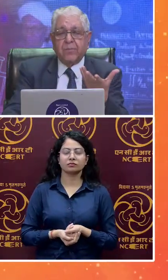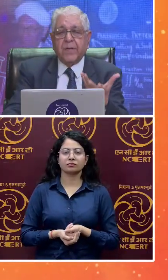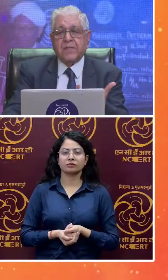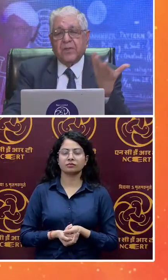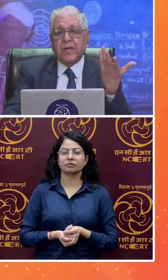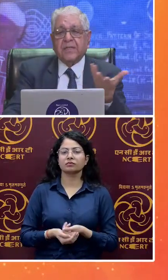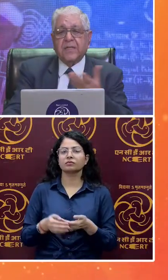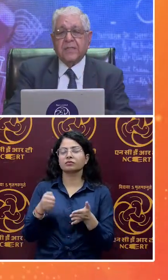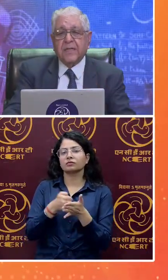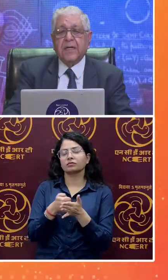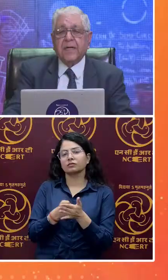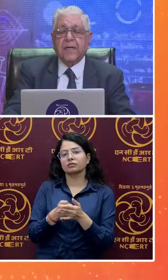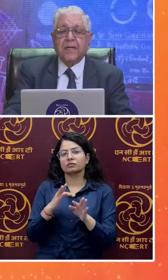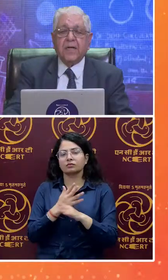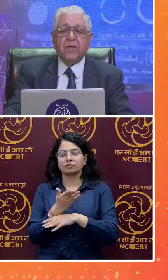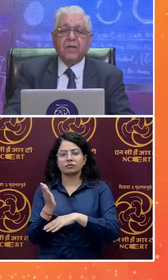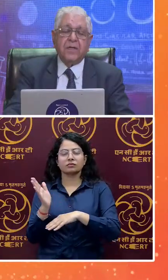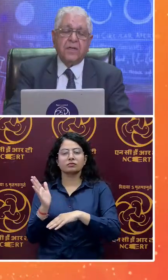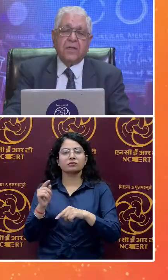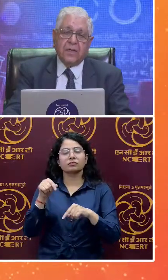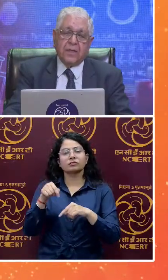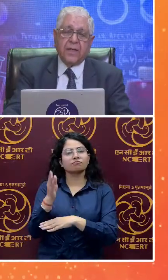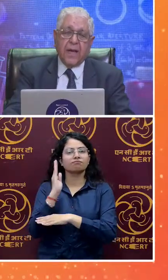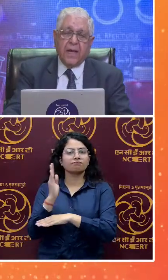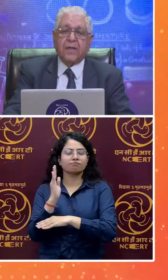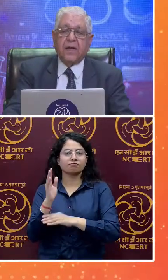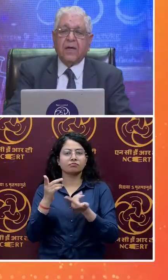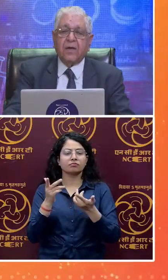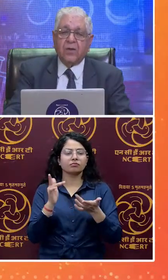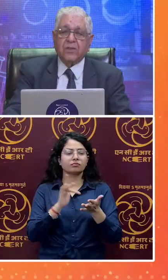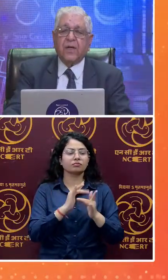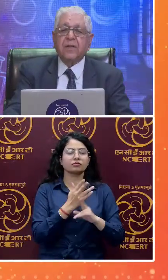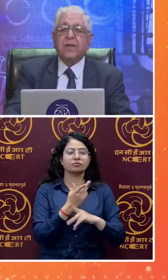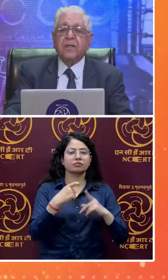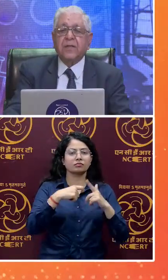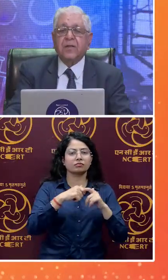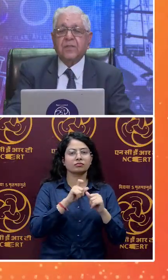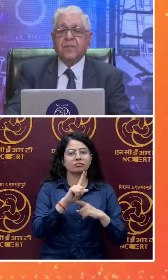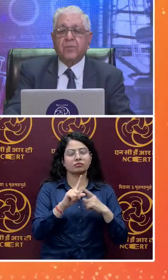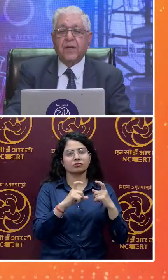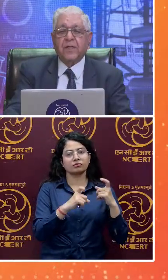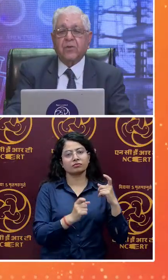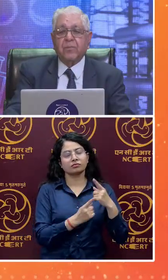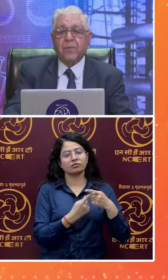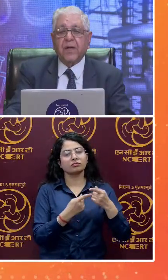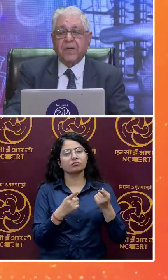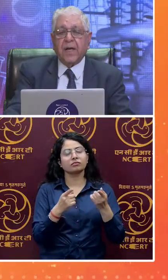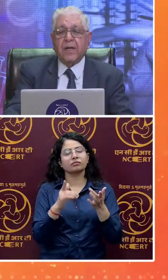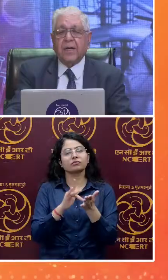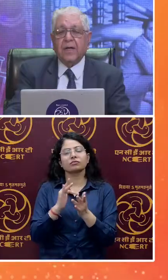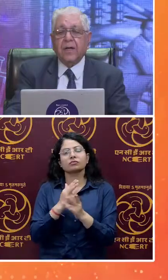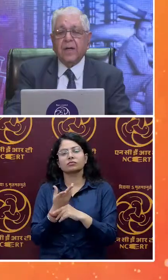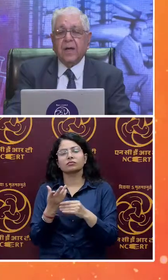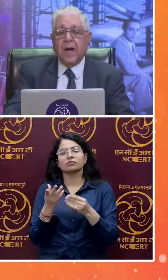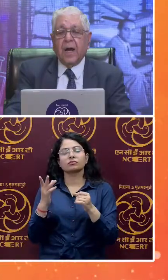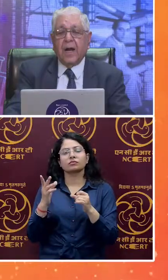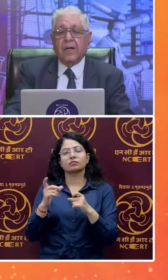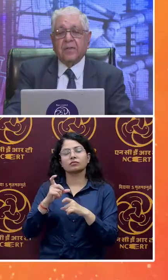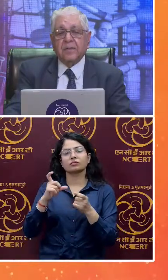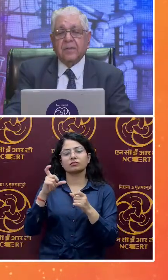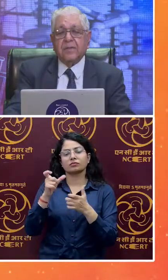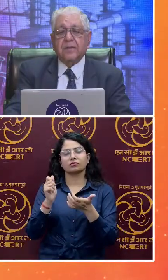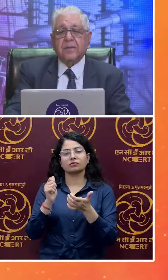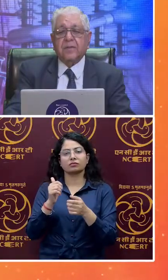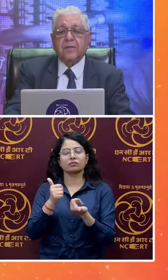which are based on the lectures he delivered in Calcutta, also in the University of British Columbia in Canada.